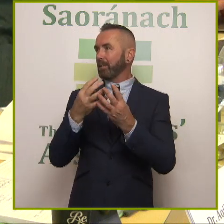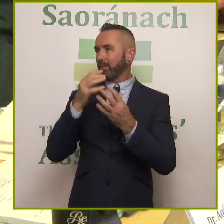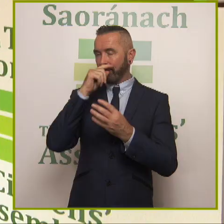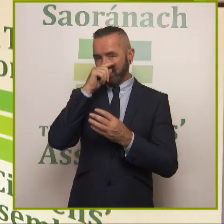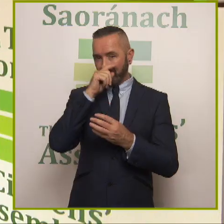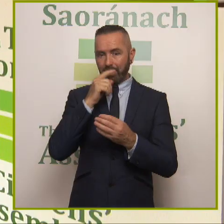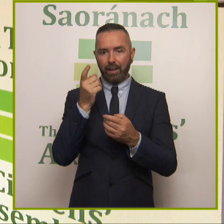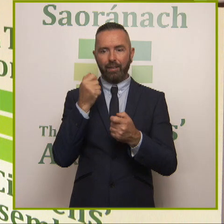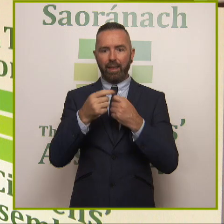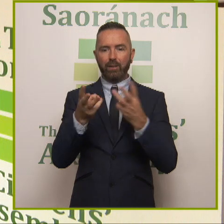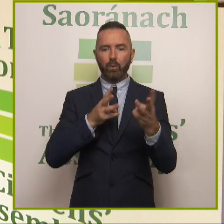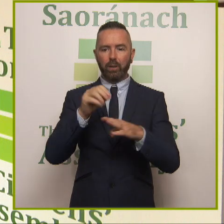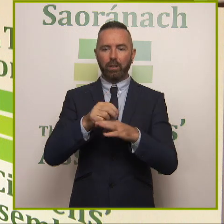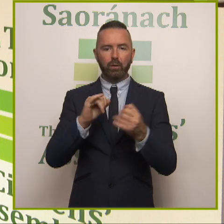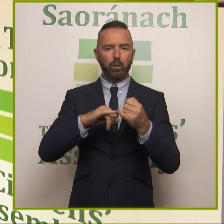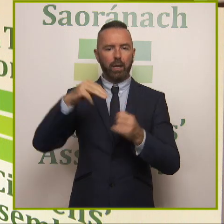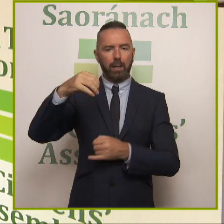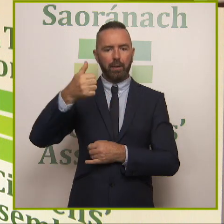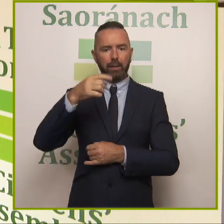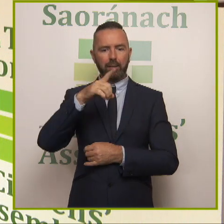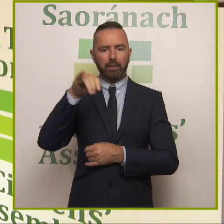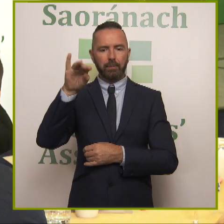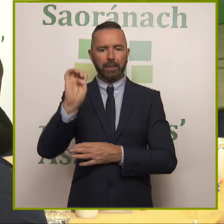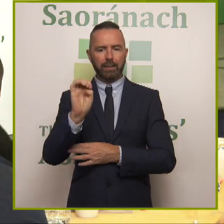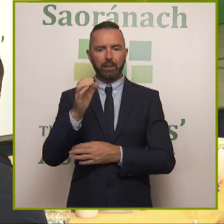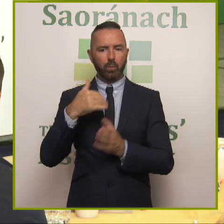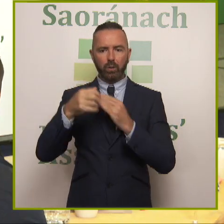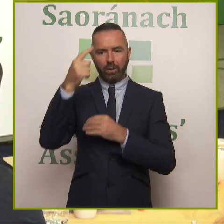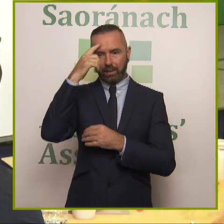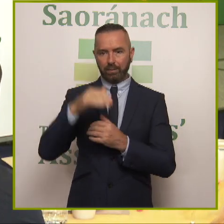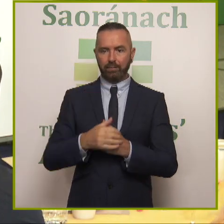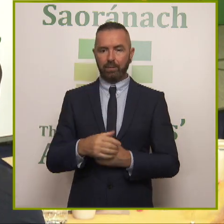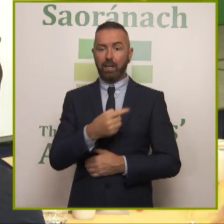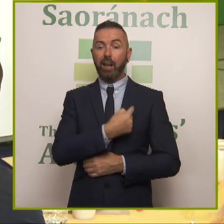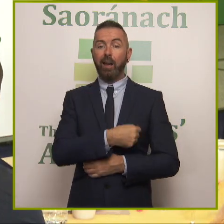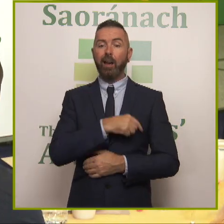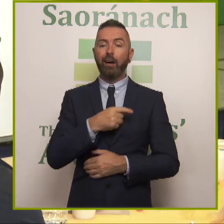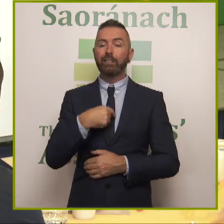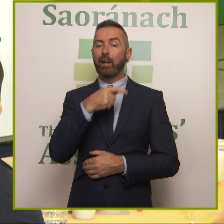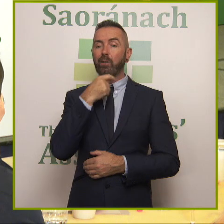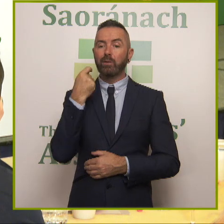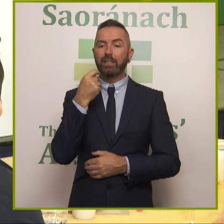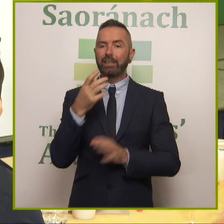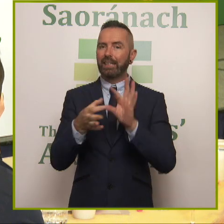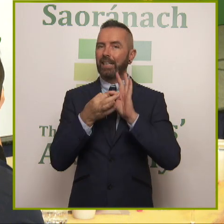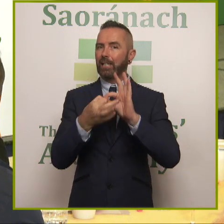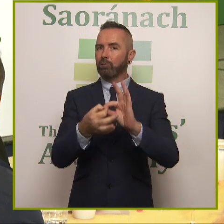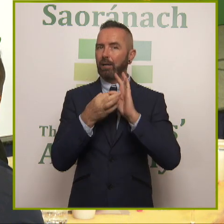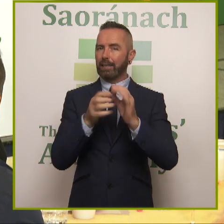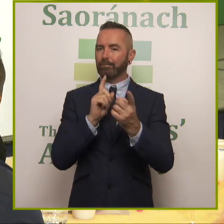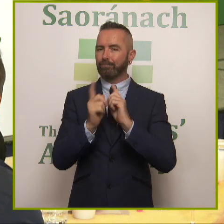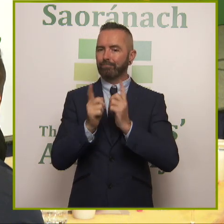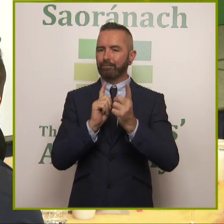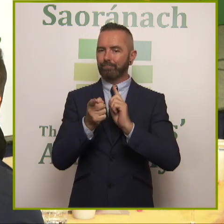you were working on? And I might give this to Maddie. What do you think about that? Yeah, honestly, I would say the interaction I got with the